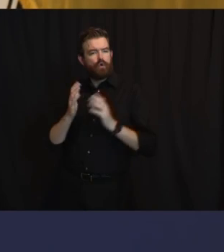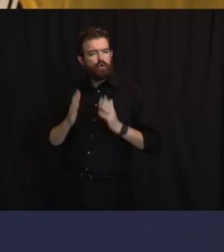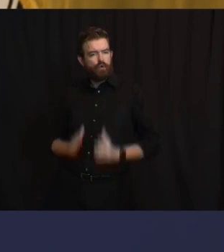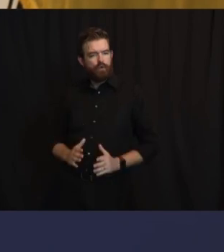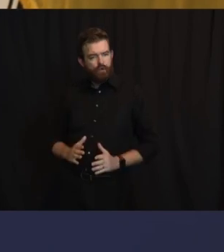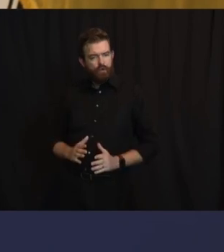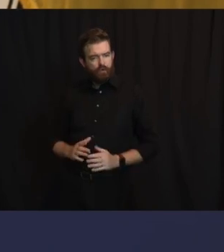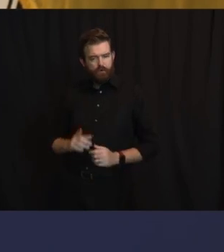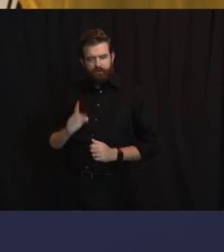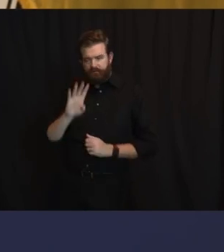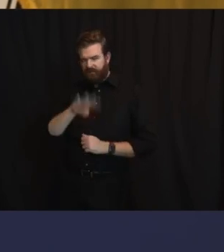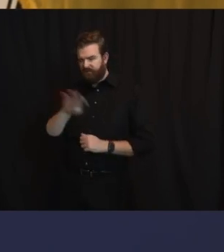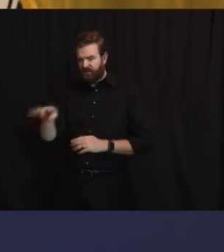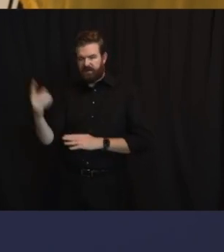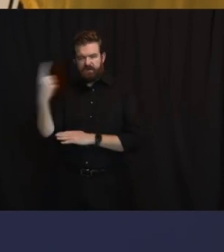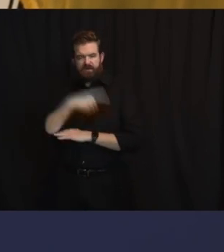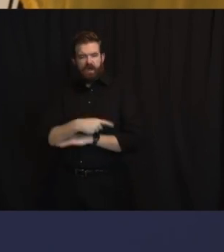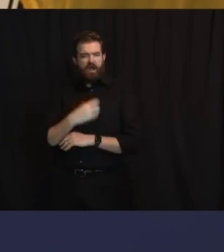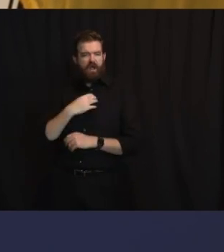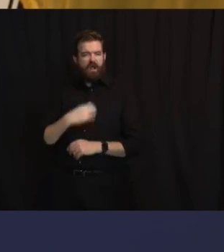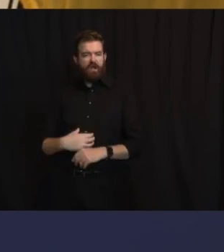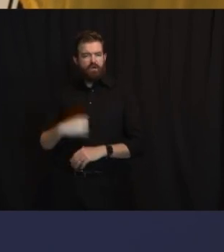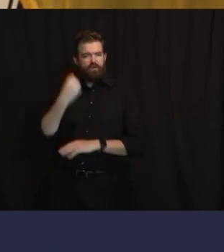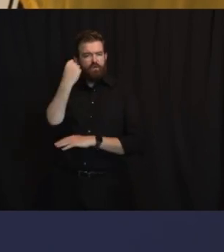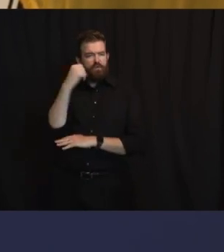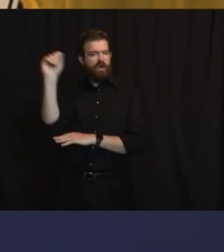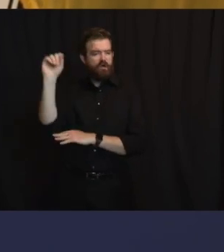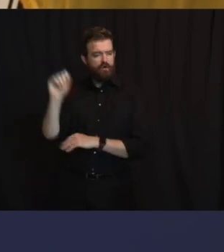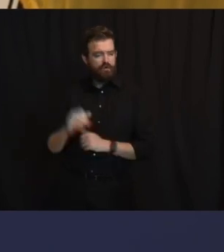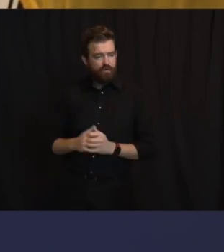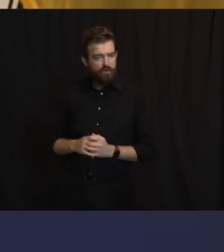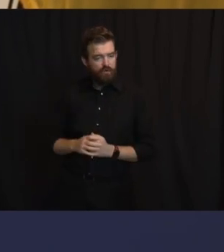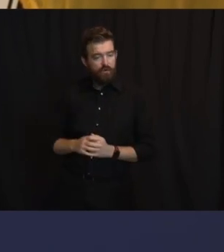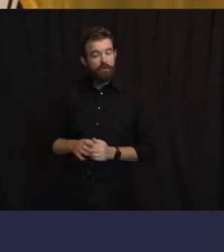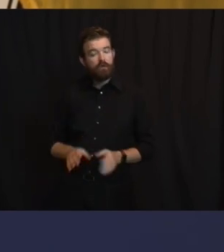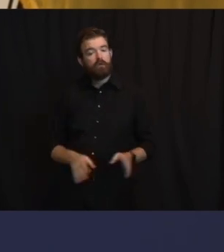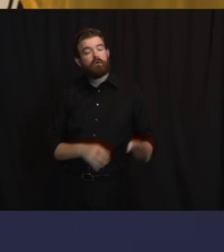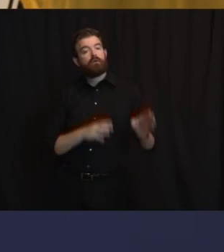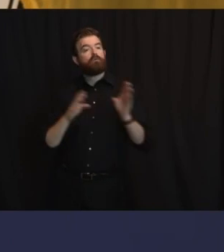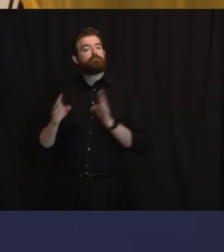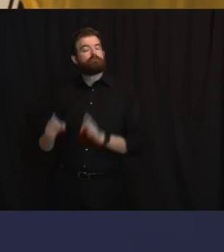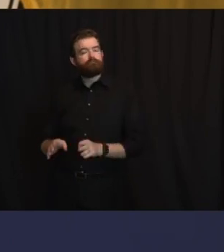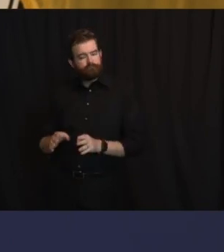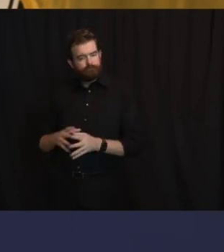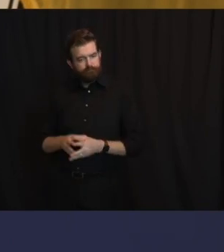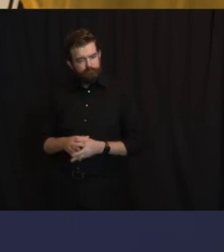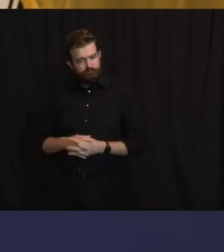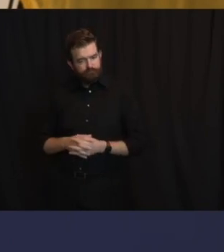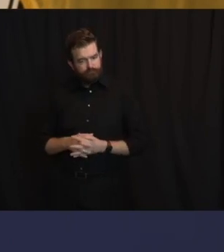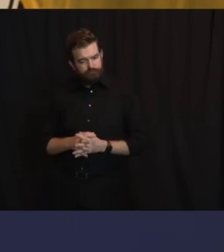but New Jersey, which like those states also has a real high rate of undocumented workers, can't so far?